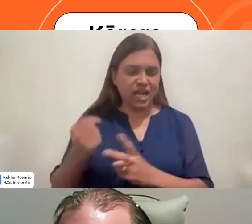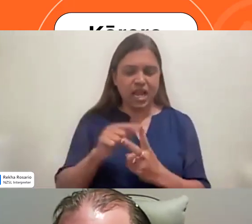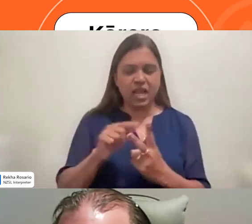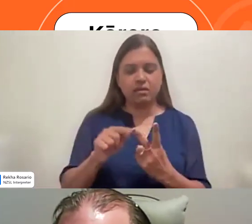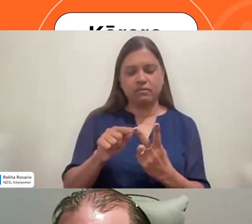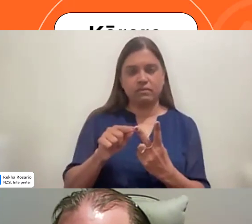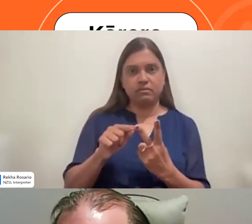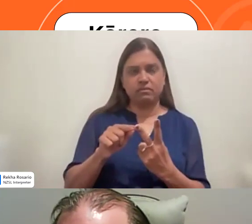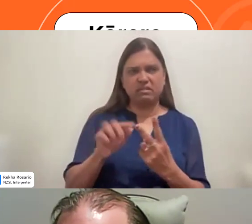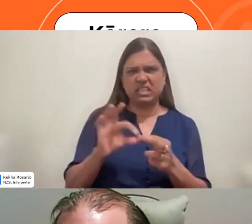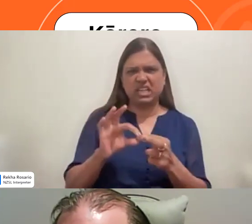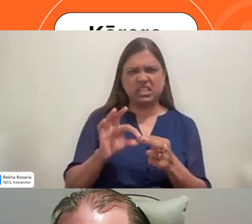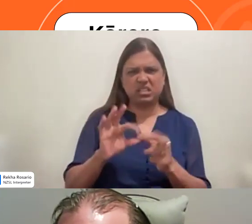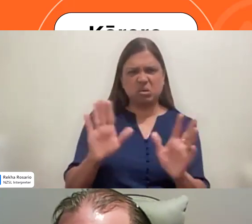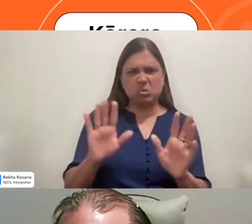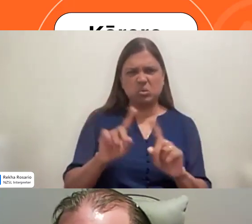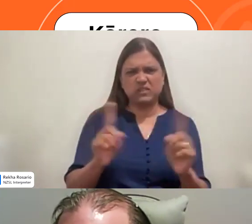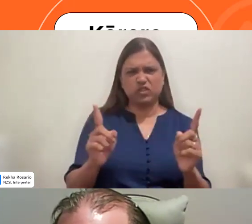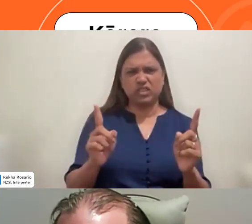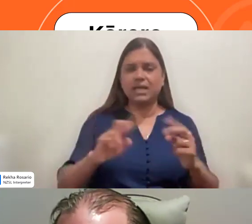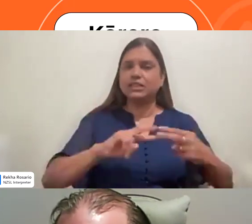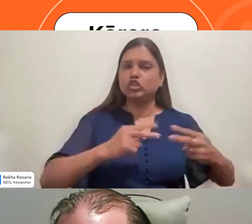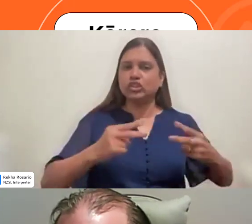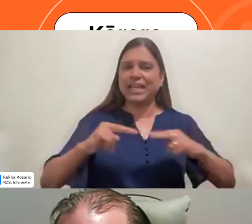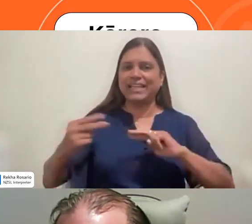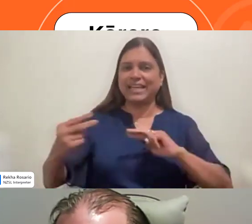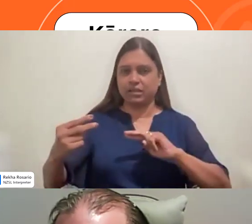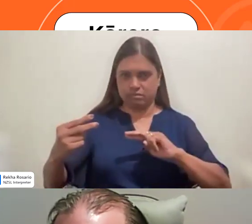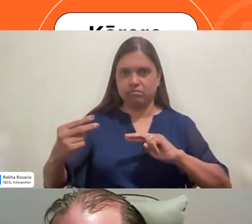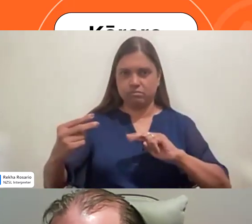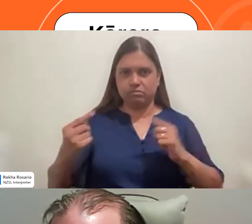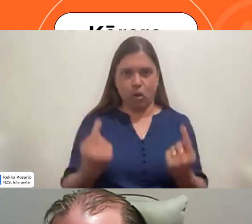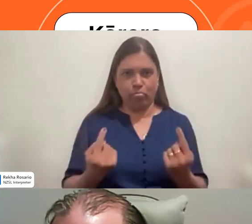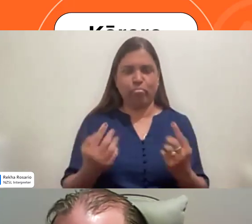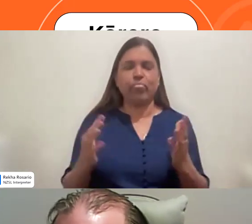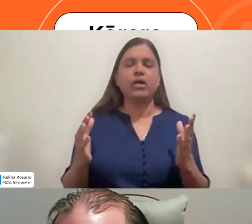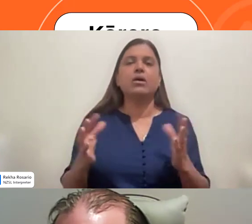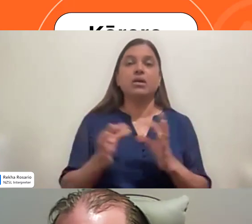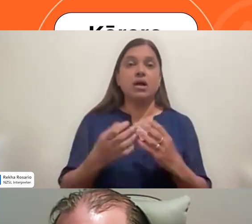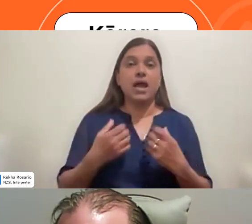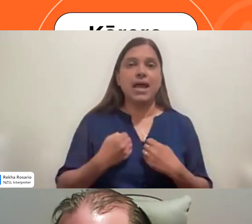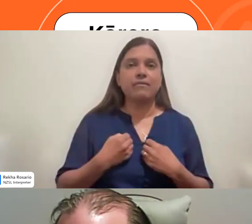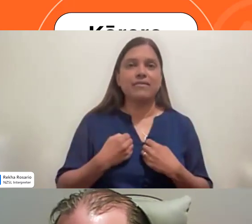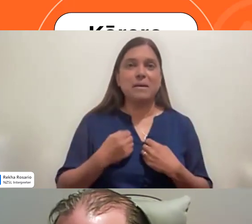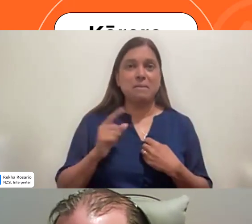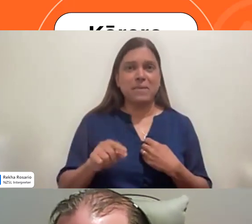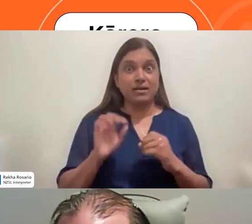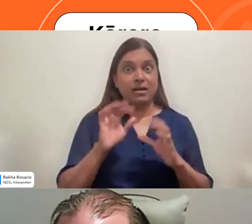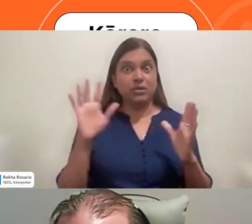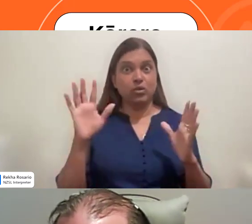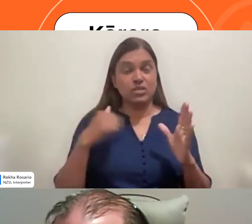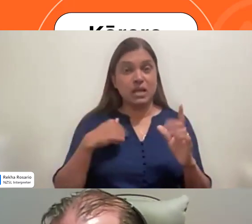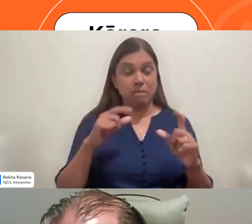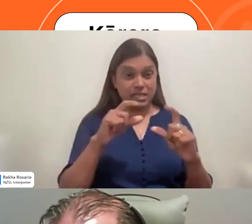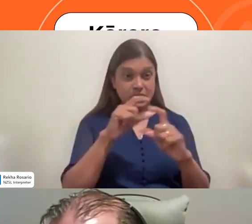other, they're both genetic, but they're not connected to each other. I never fail to see the amusement in the fact that my dyslexia means I